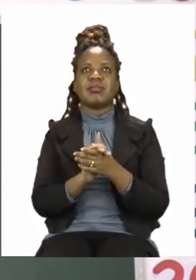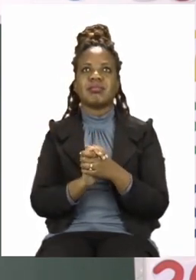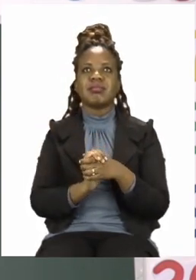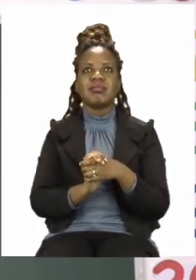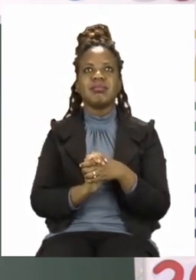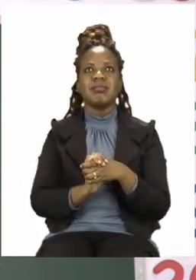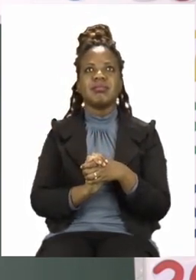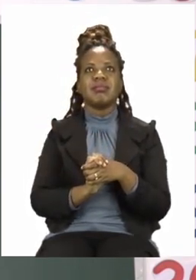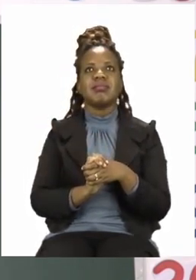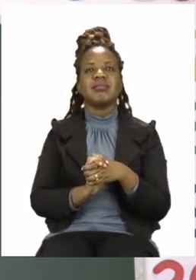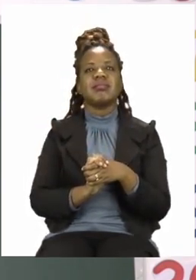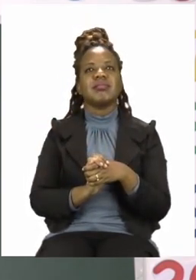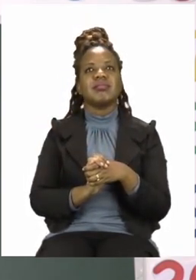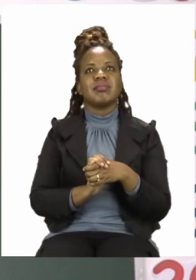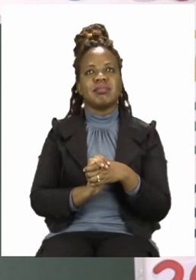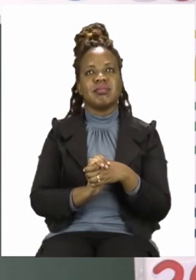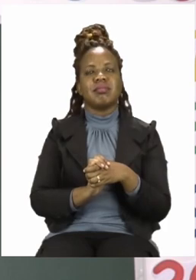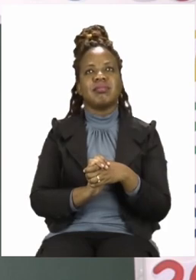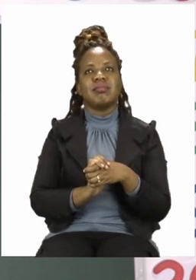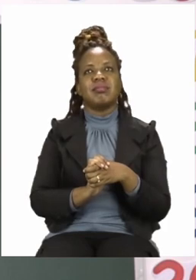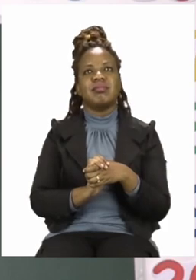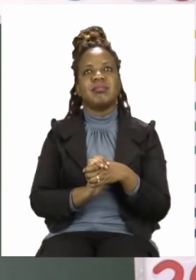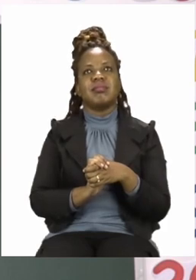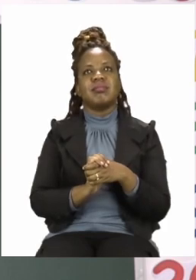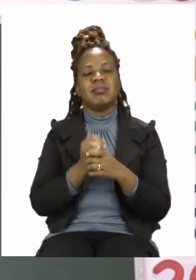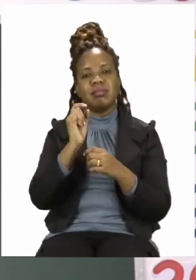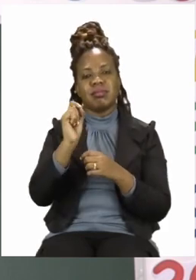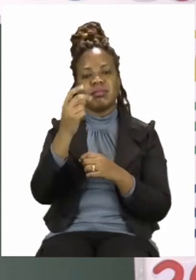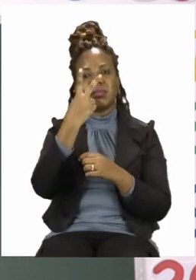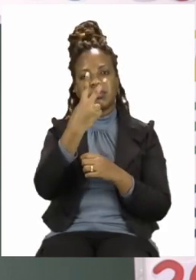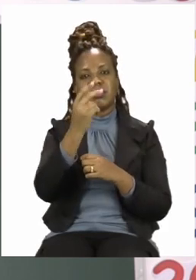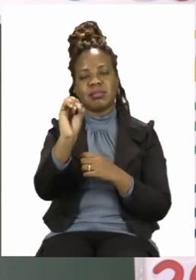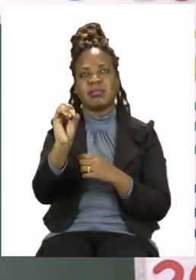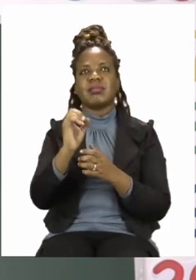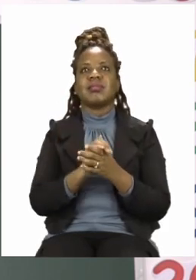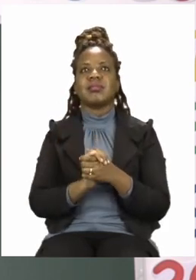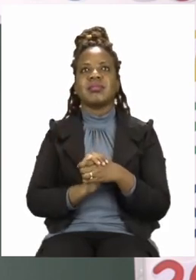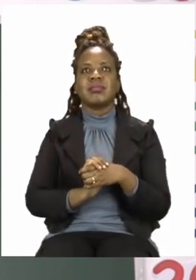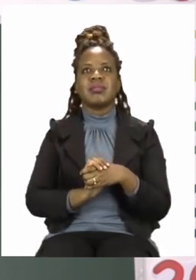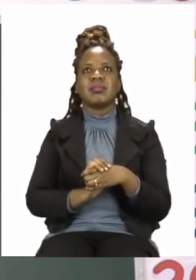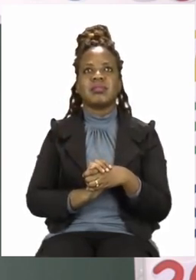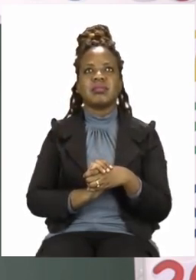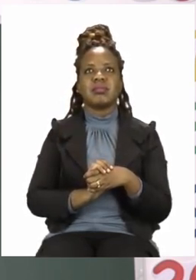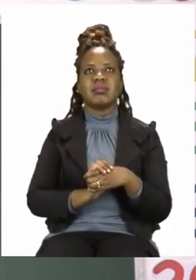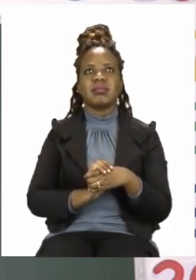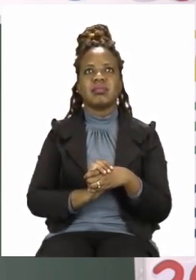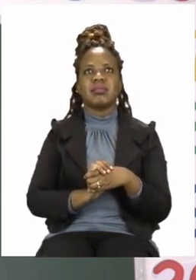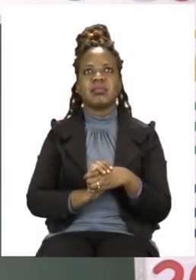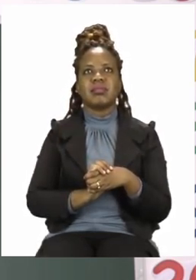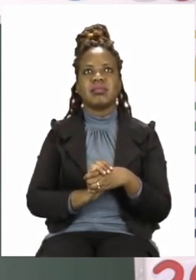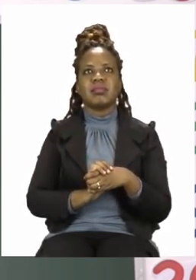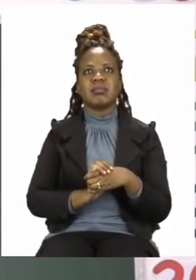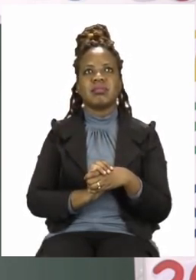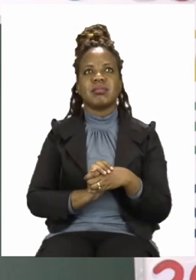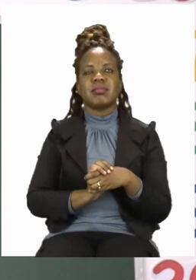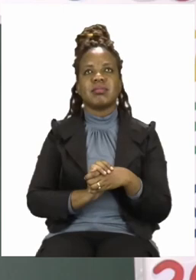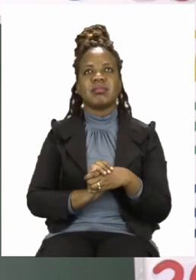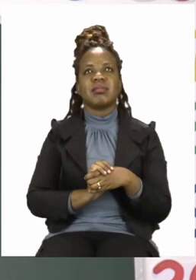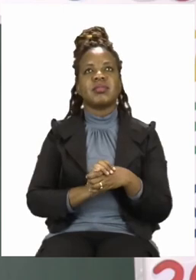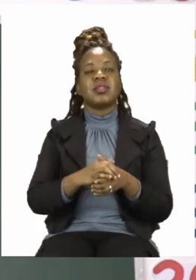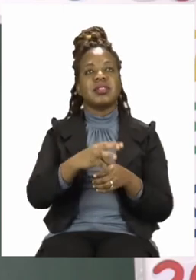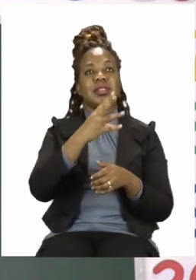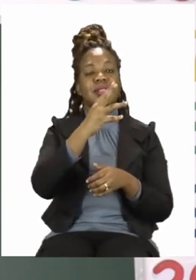I have to put back the zero I took away, which makes my answer